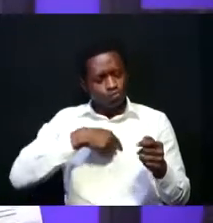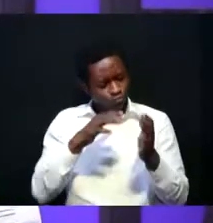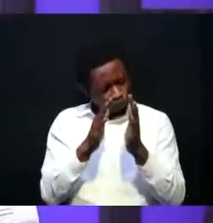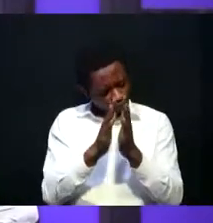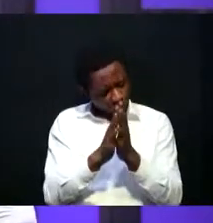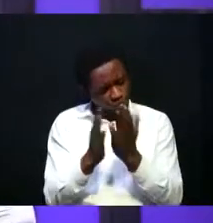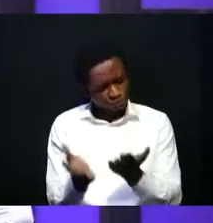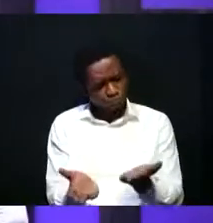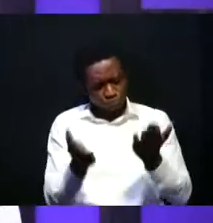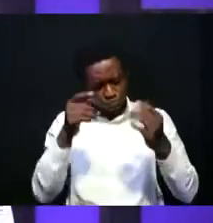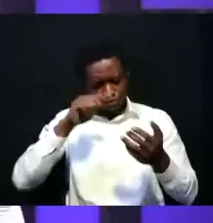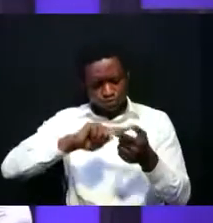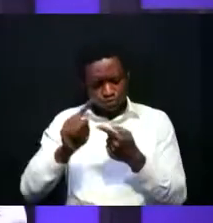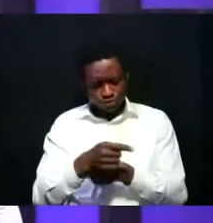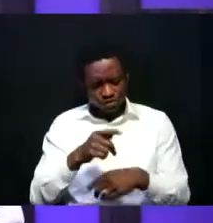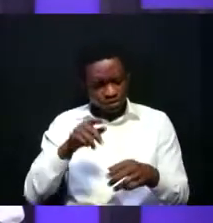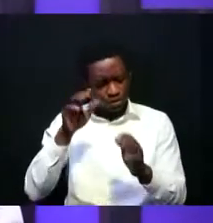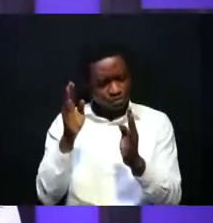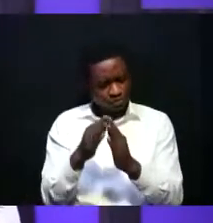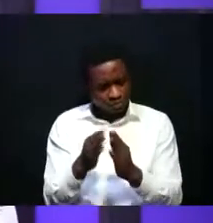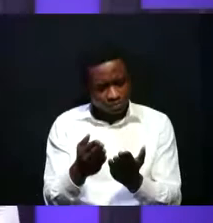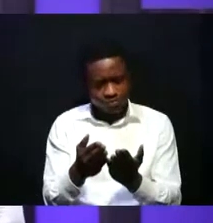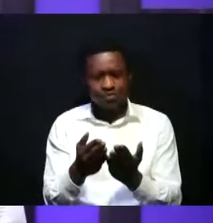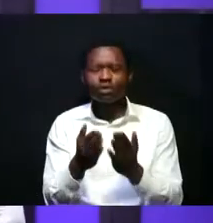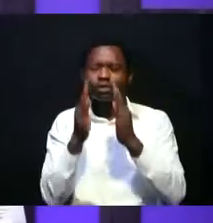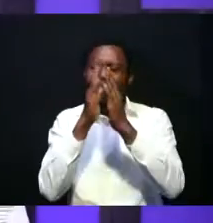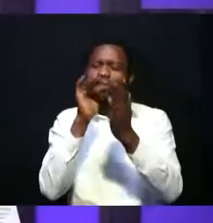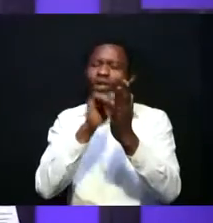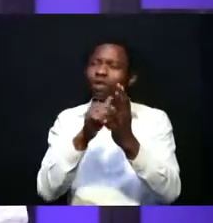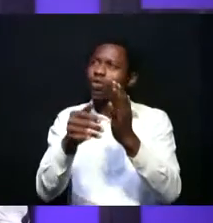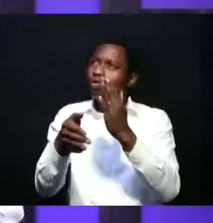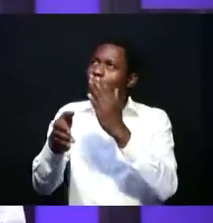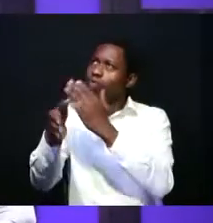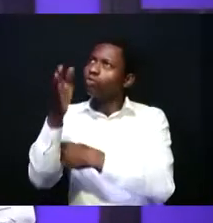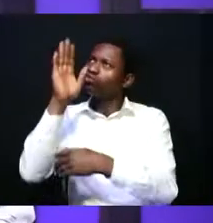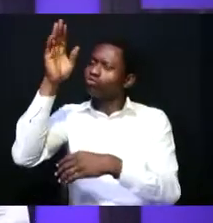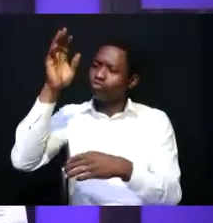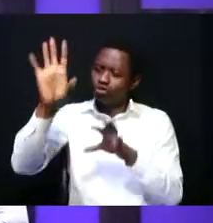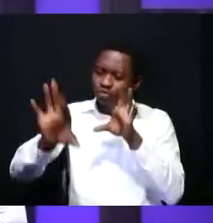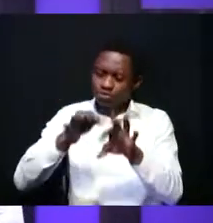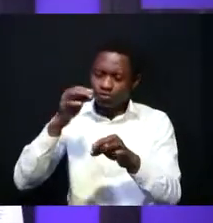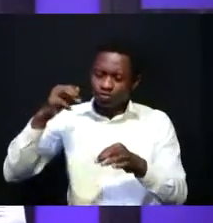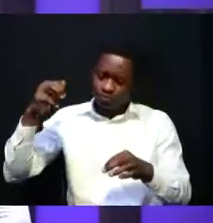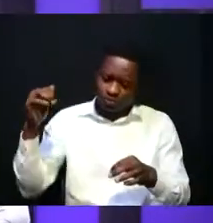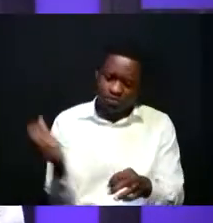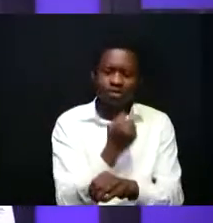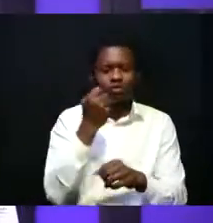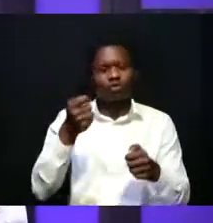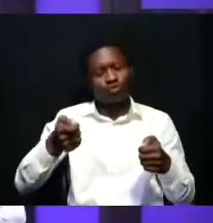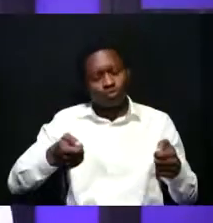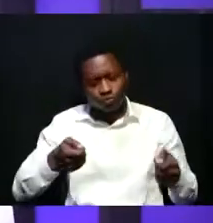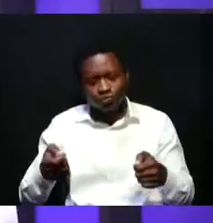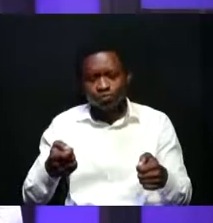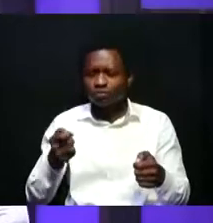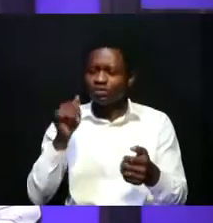Asking the Spirit of God to take total control, that the fire of God will flow, the anointing of the Lord will touch